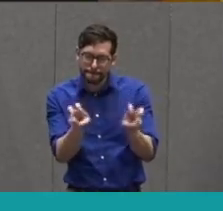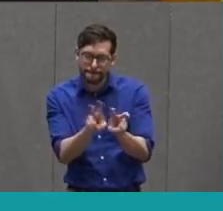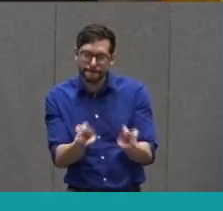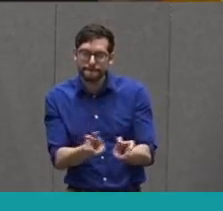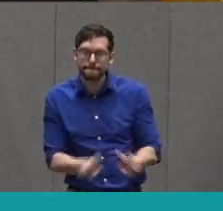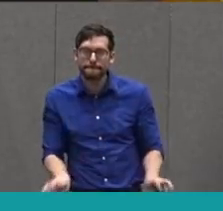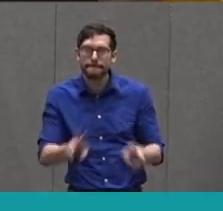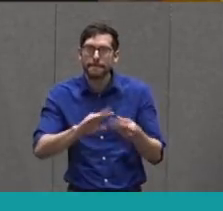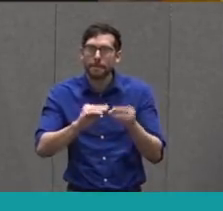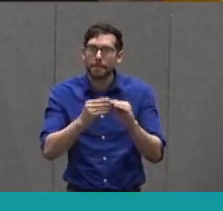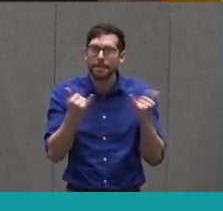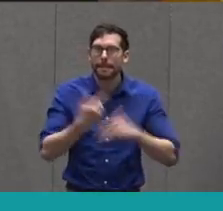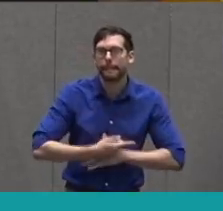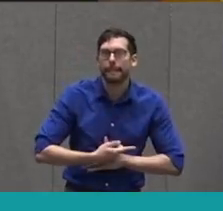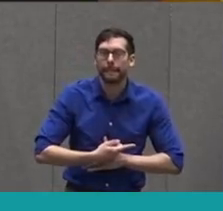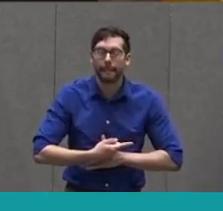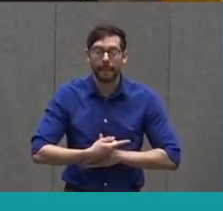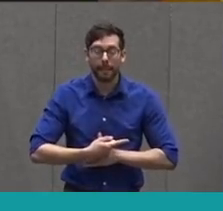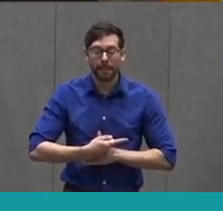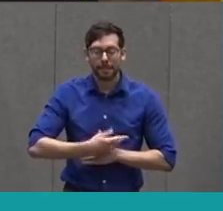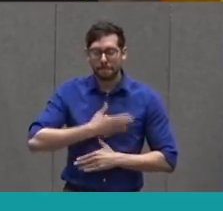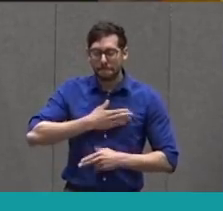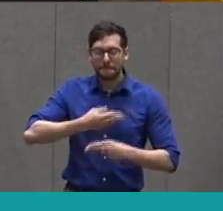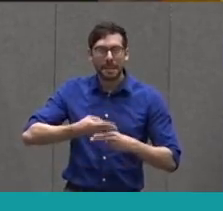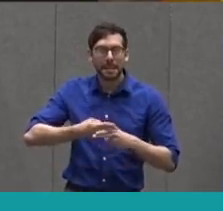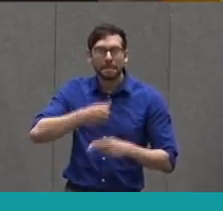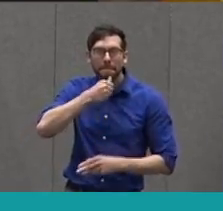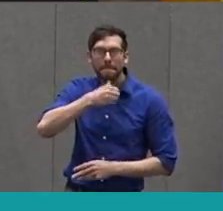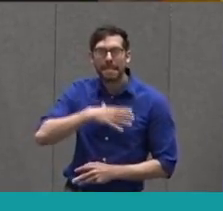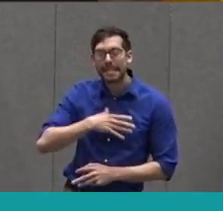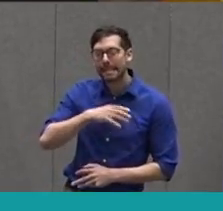Mrs. Sears, and I am so excited to be